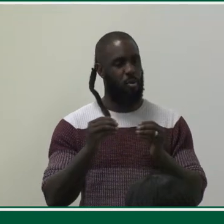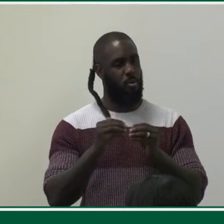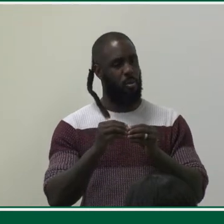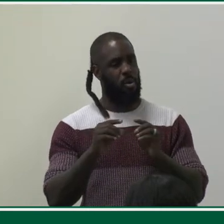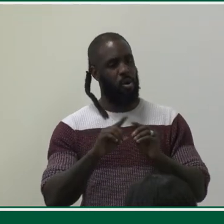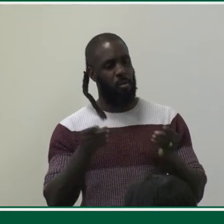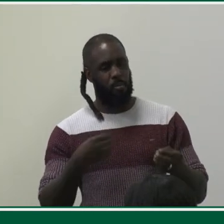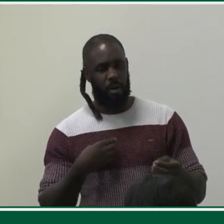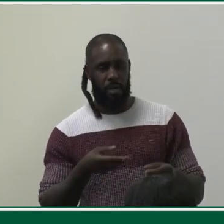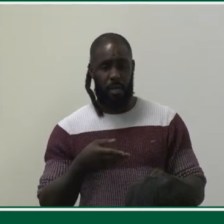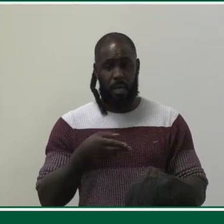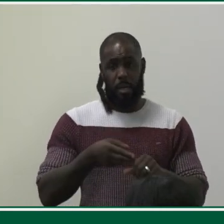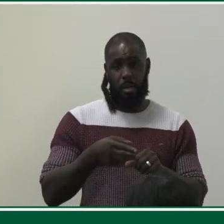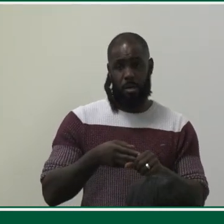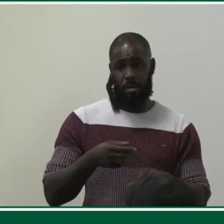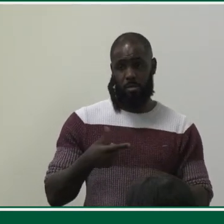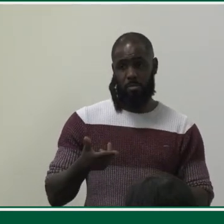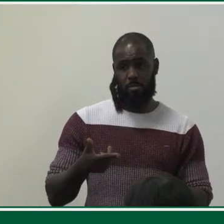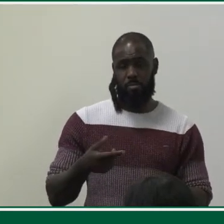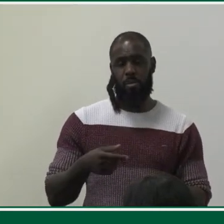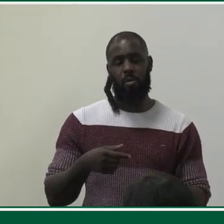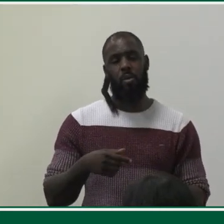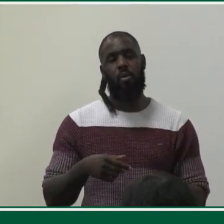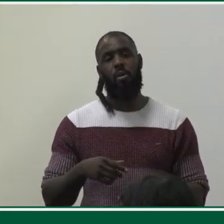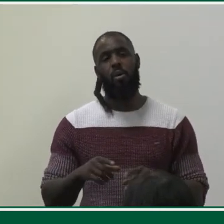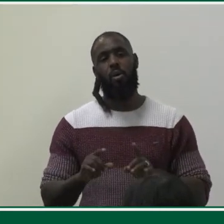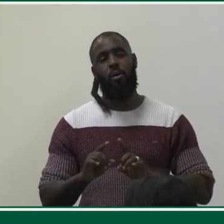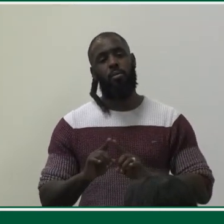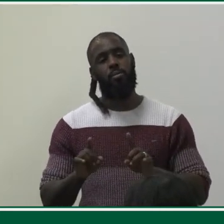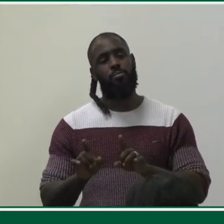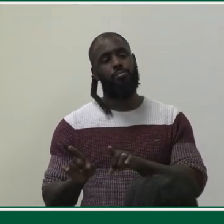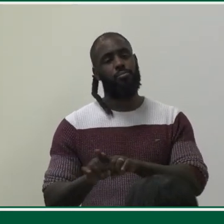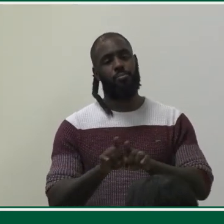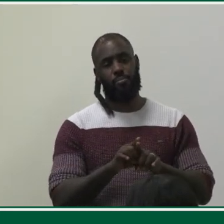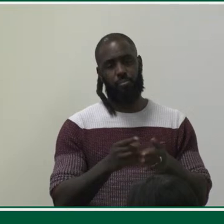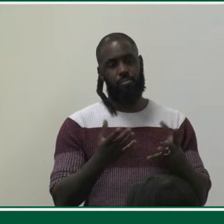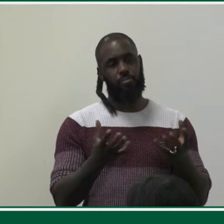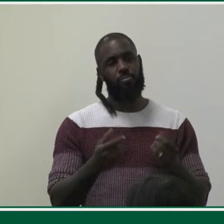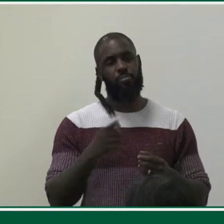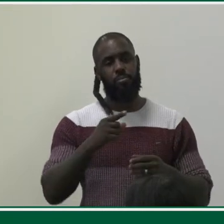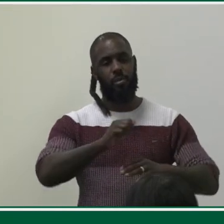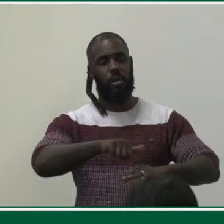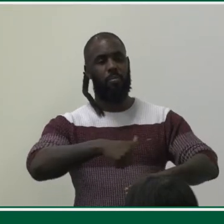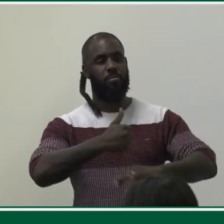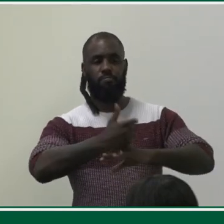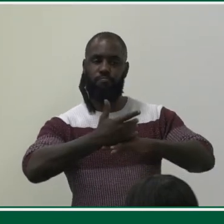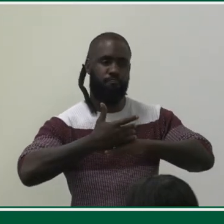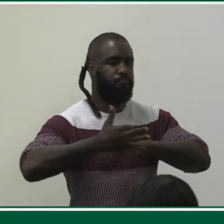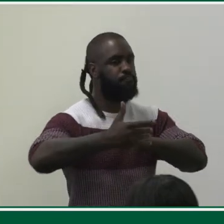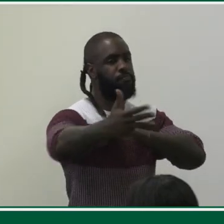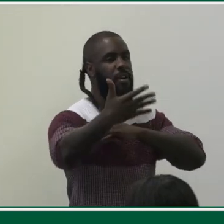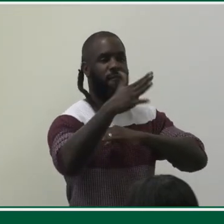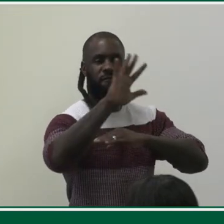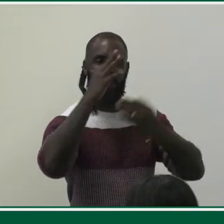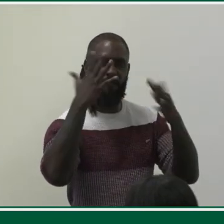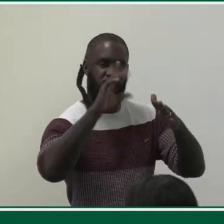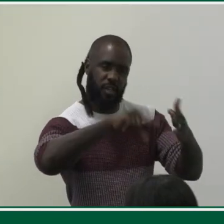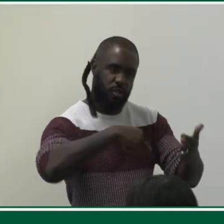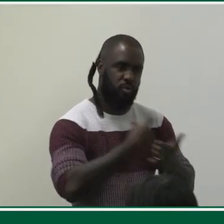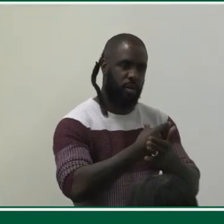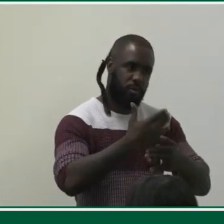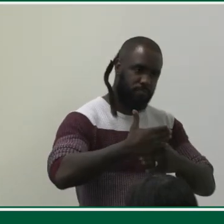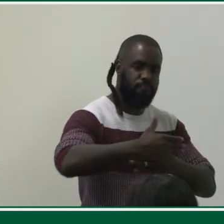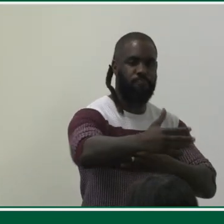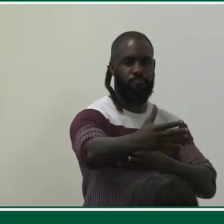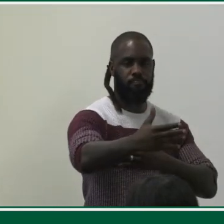an enrollee of the Black Honors College, but also we want them to be set up for after they graduate and after they leave as well.